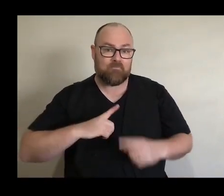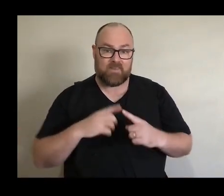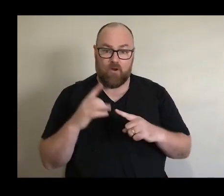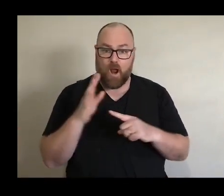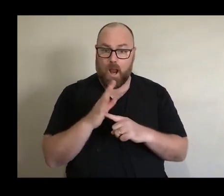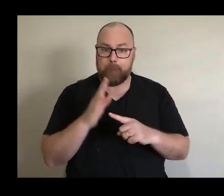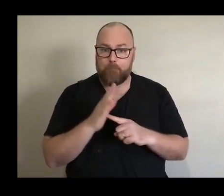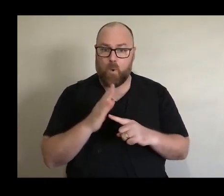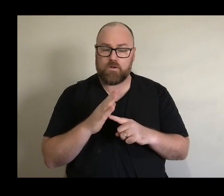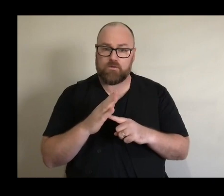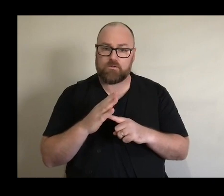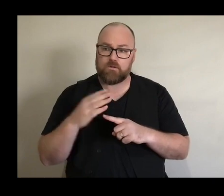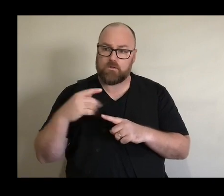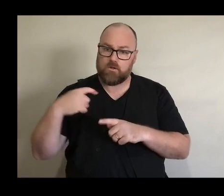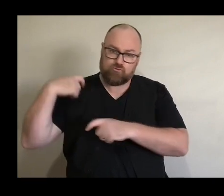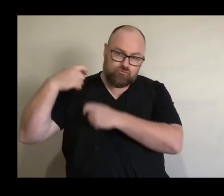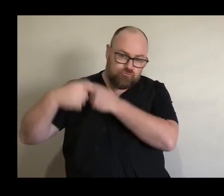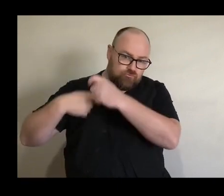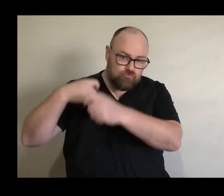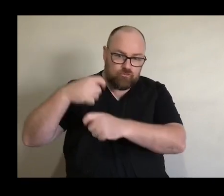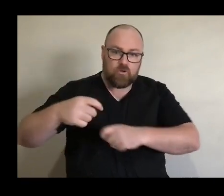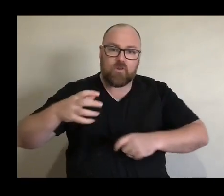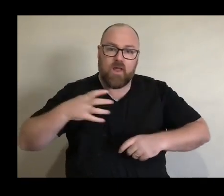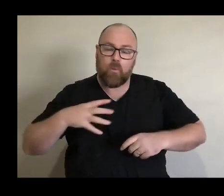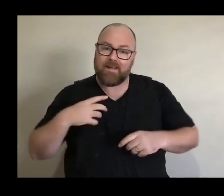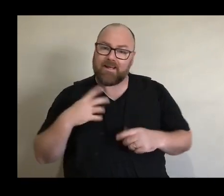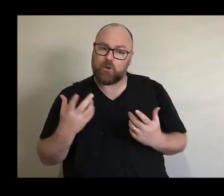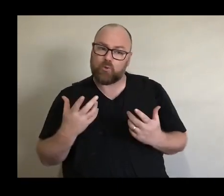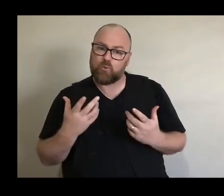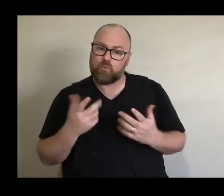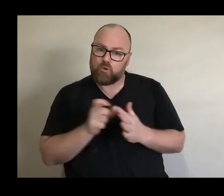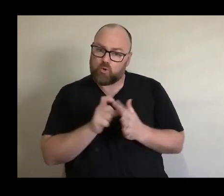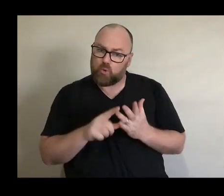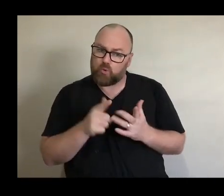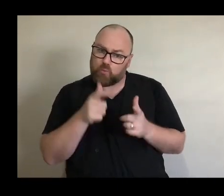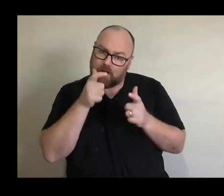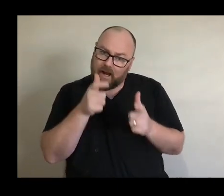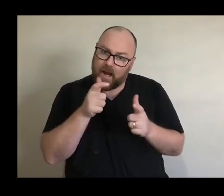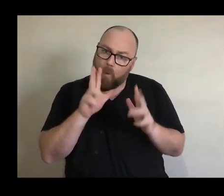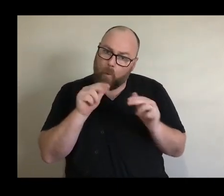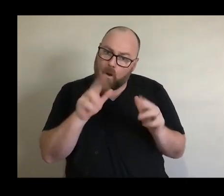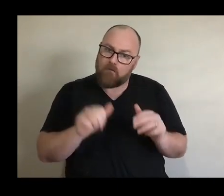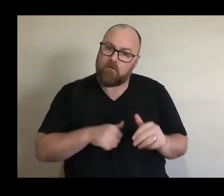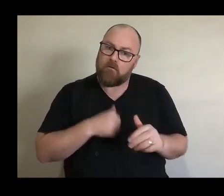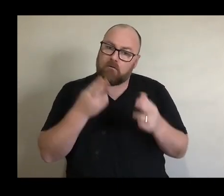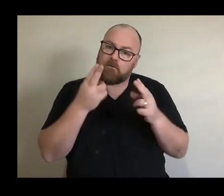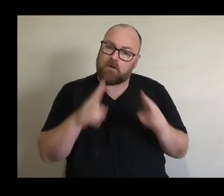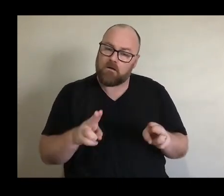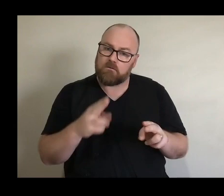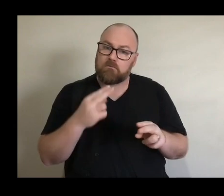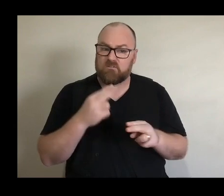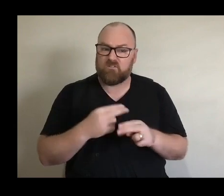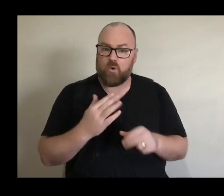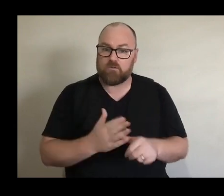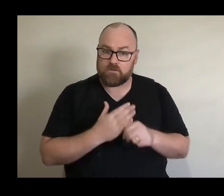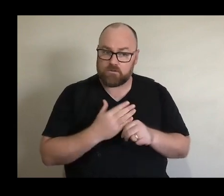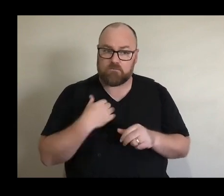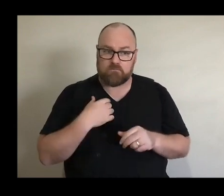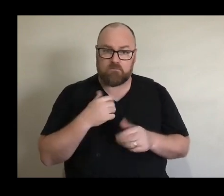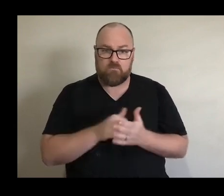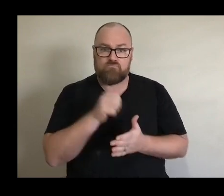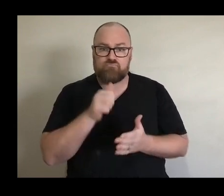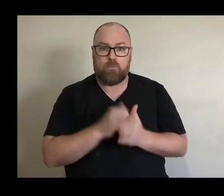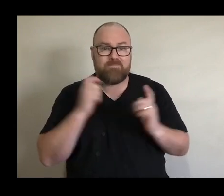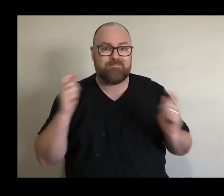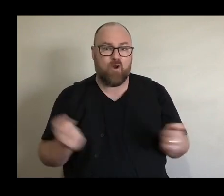need to observe in order to care for our dead. For Indigenous people, proper ceremony